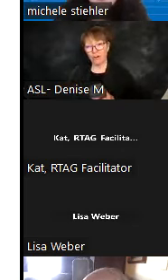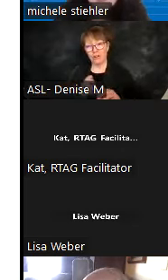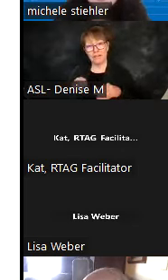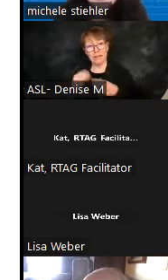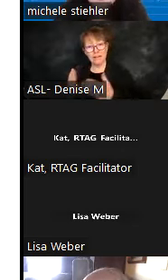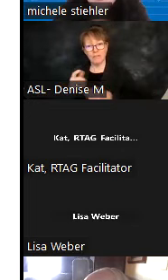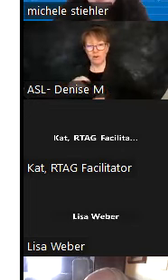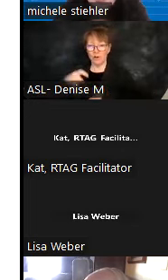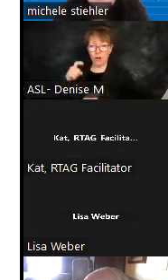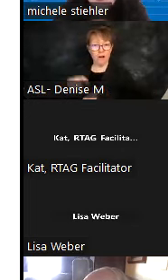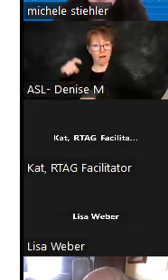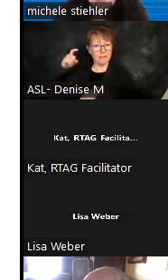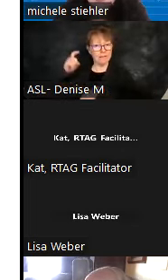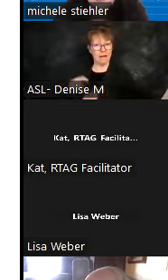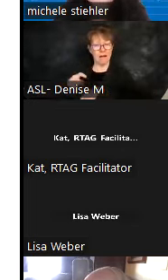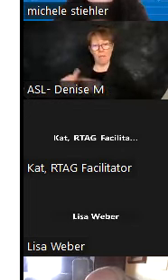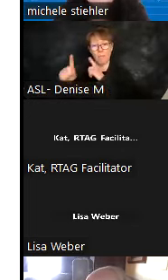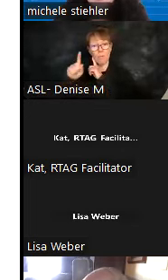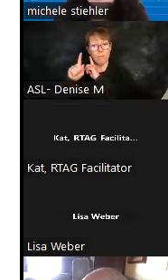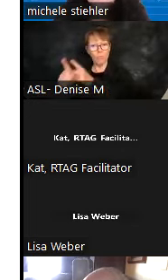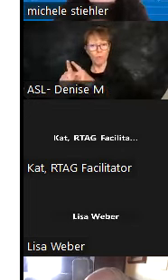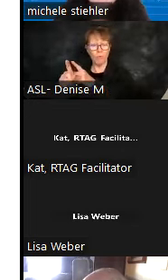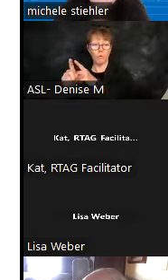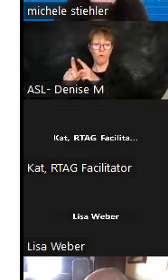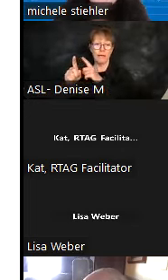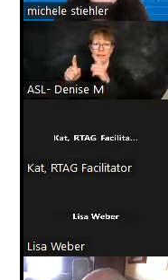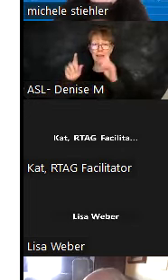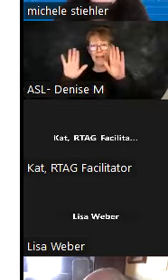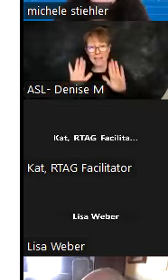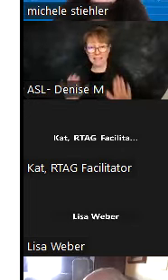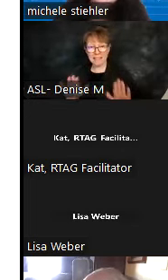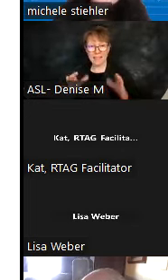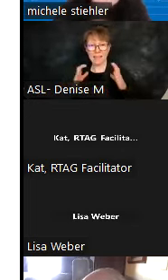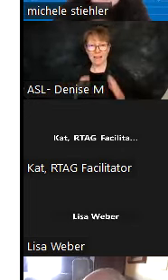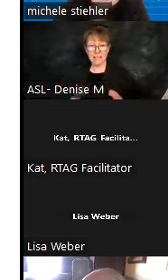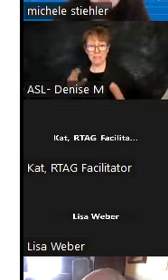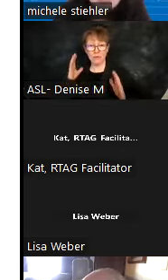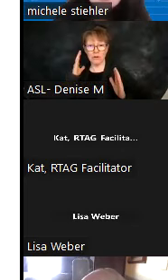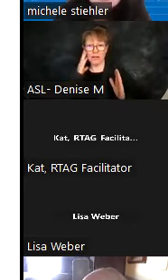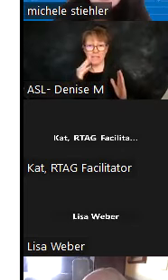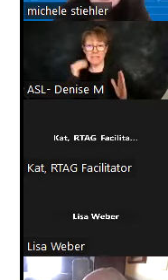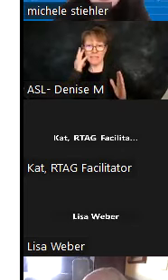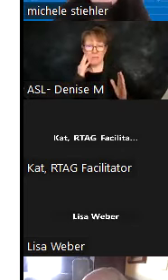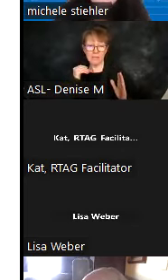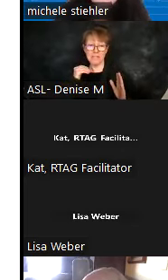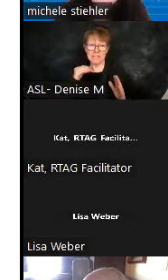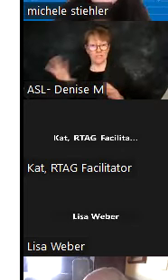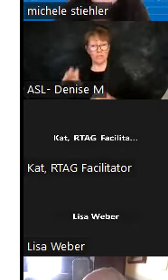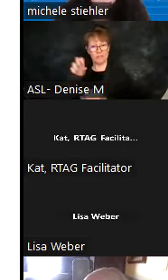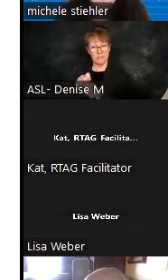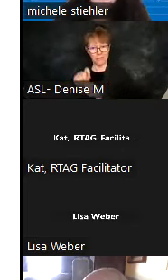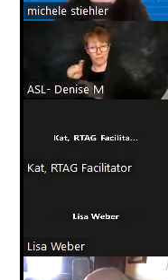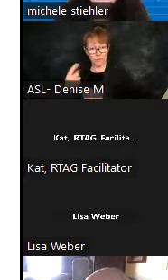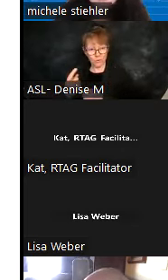on-time performance that we strive for and that excellent customer experience. It's reservation-based, the